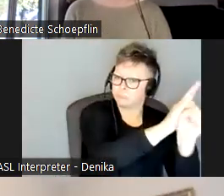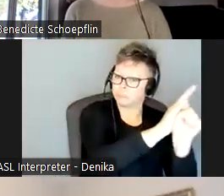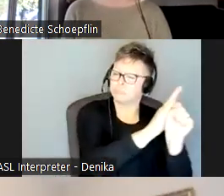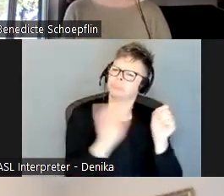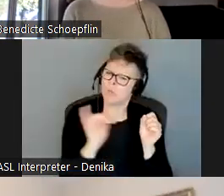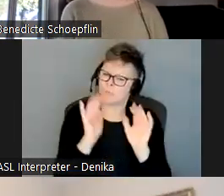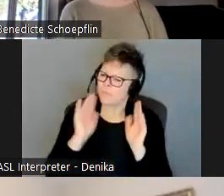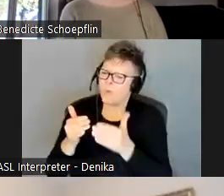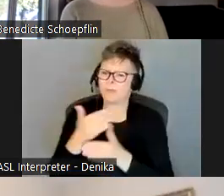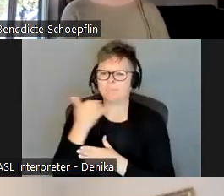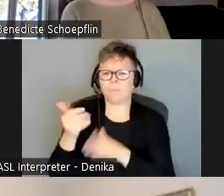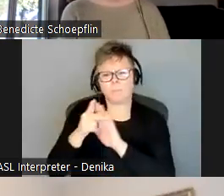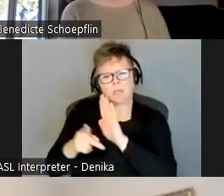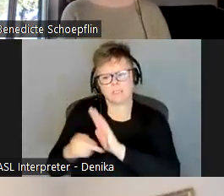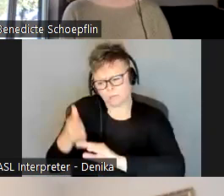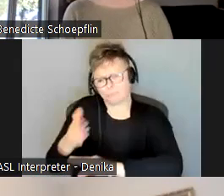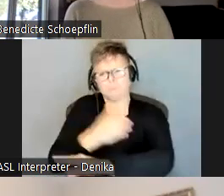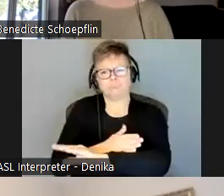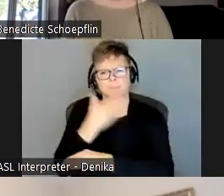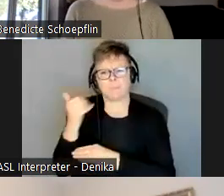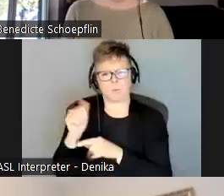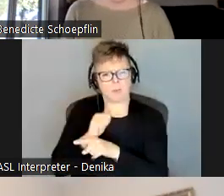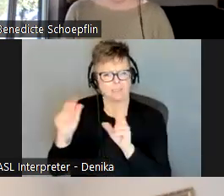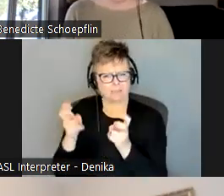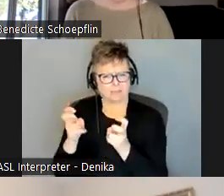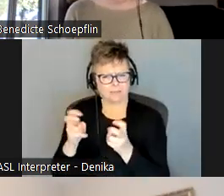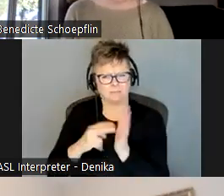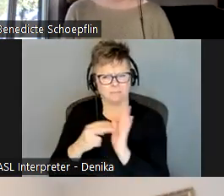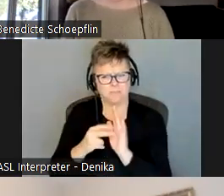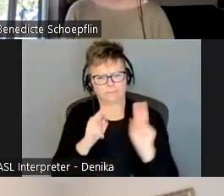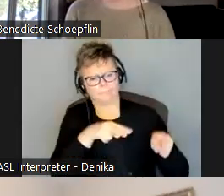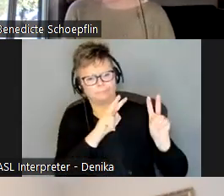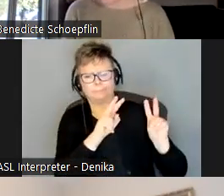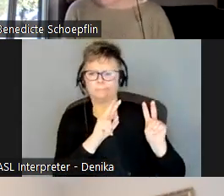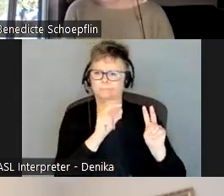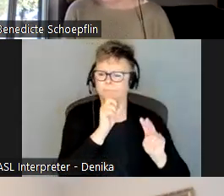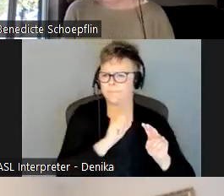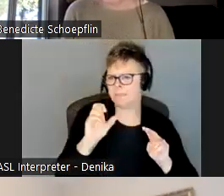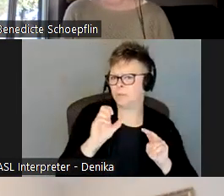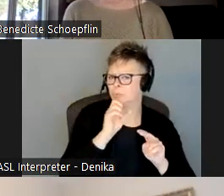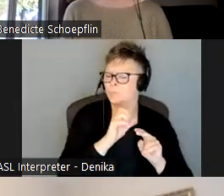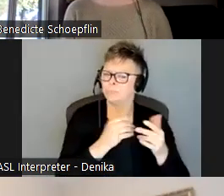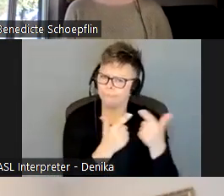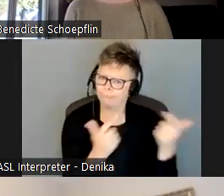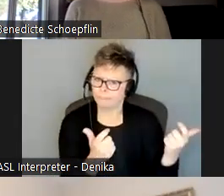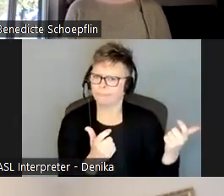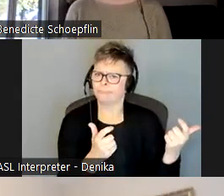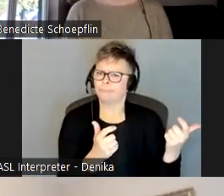practices when it relates to ageism and prevention of mistreatment, or otherwise known as elder